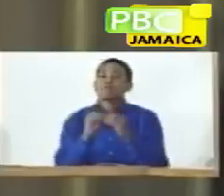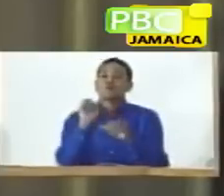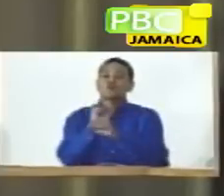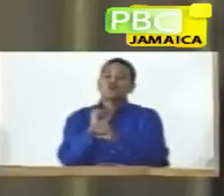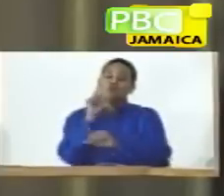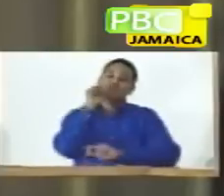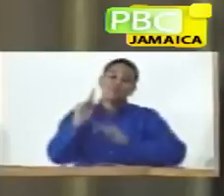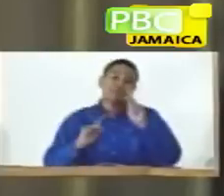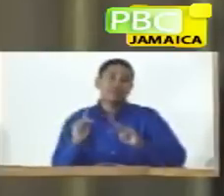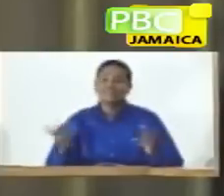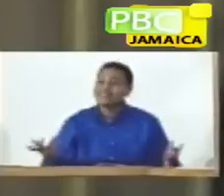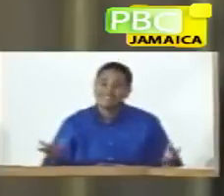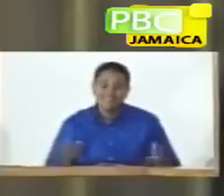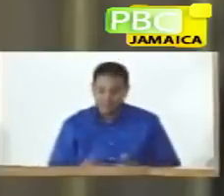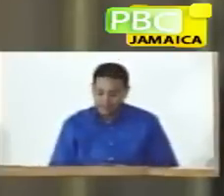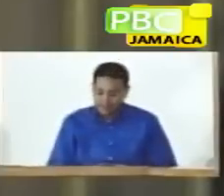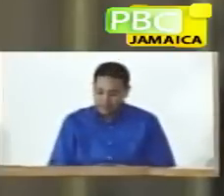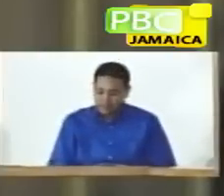people.